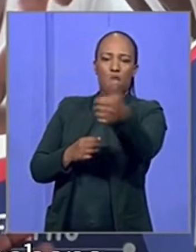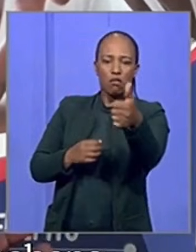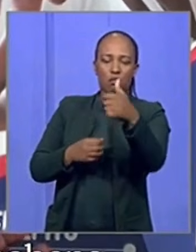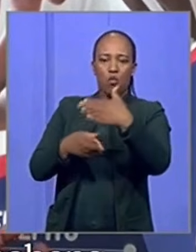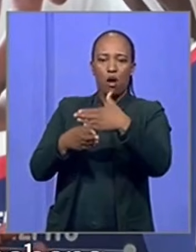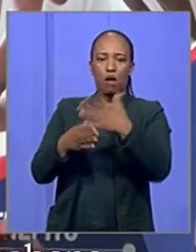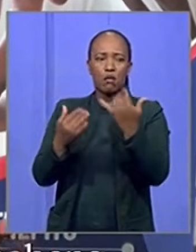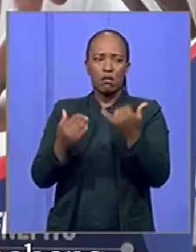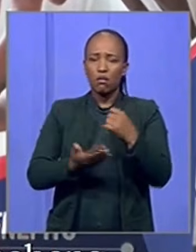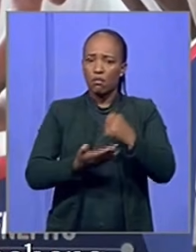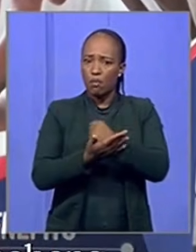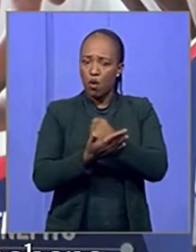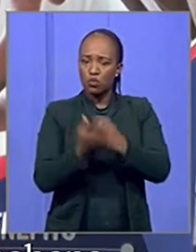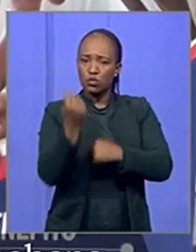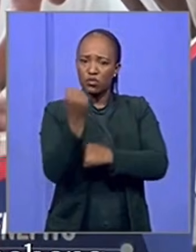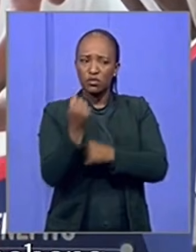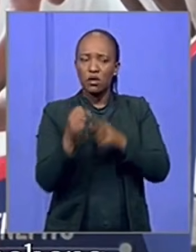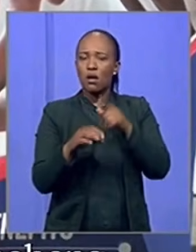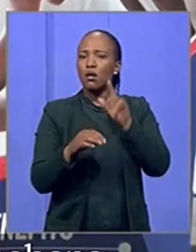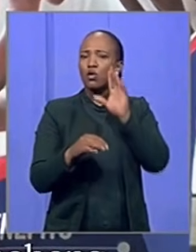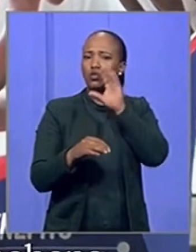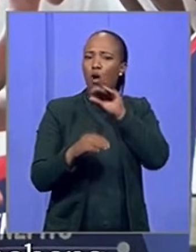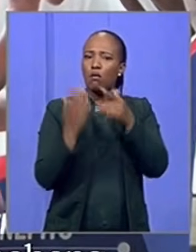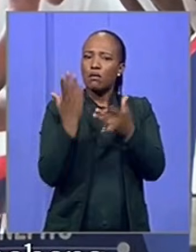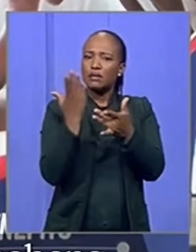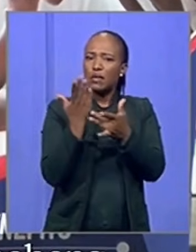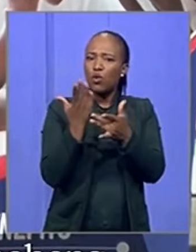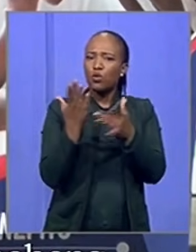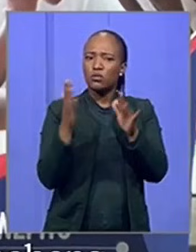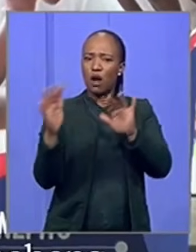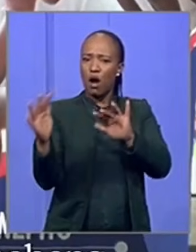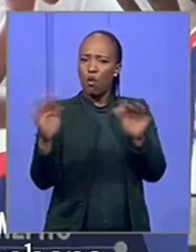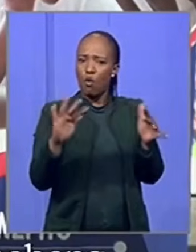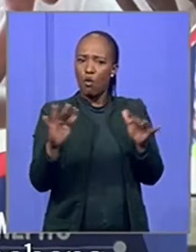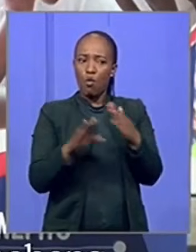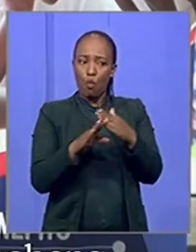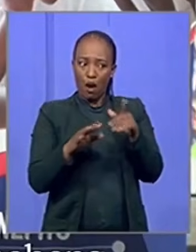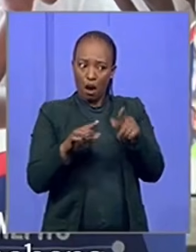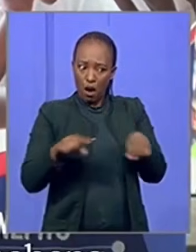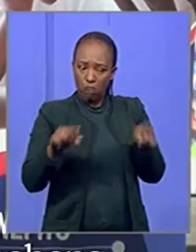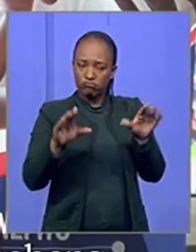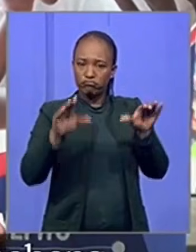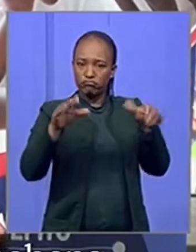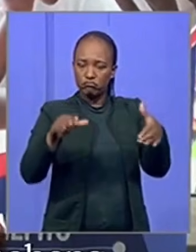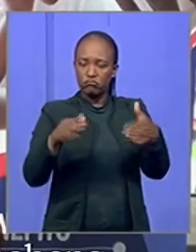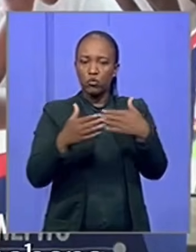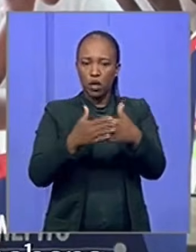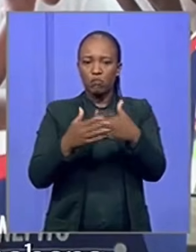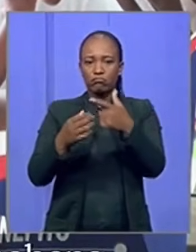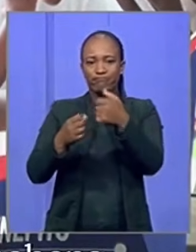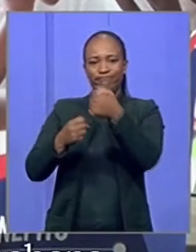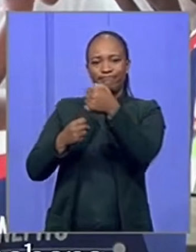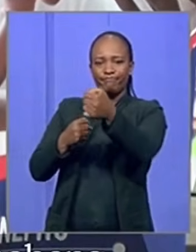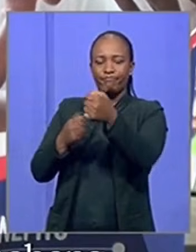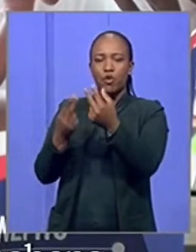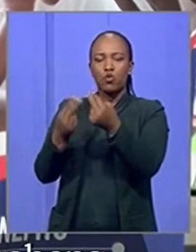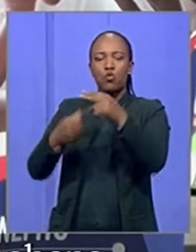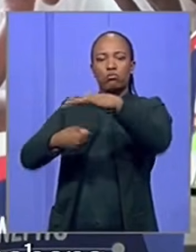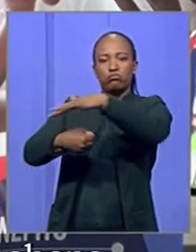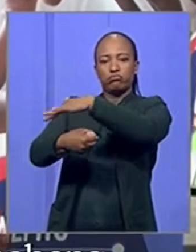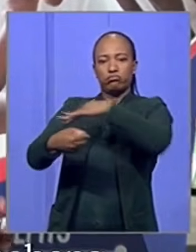about digitization, and we think that retraining those workers and redirecting them into the new areas